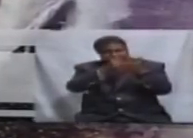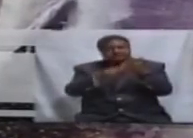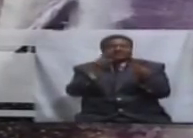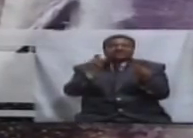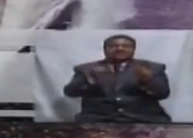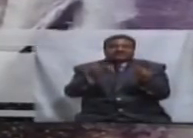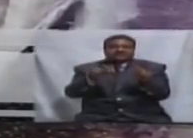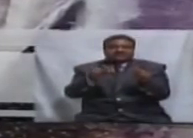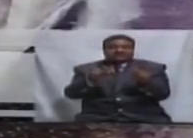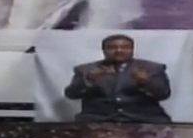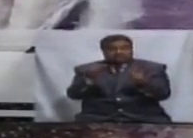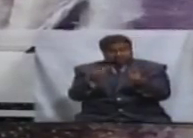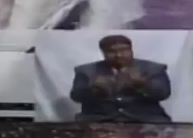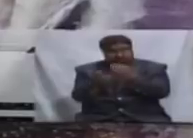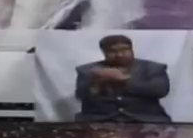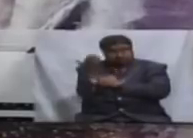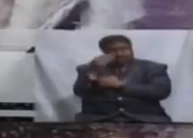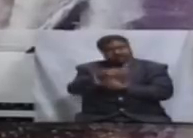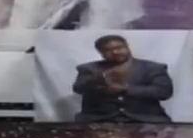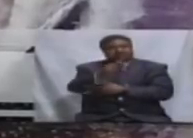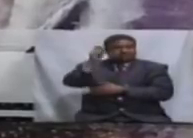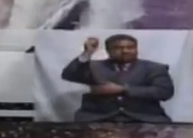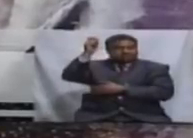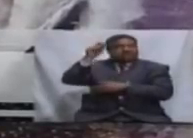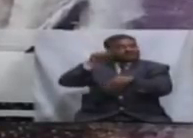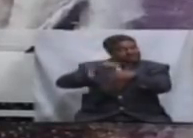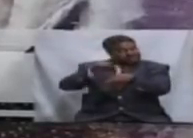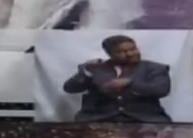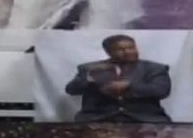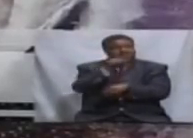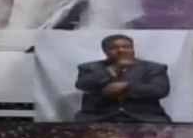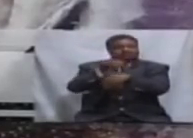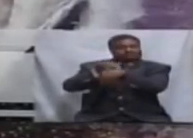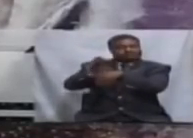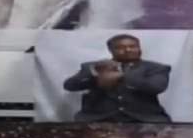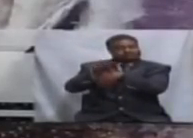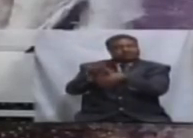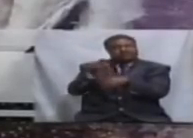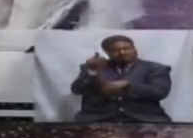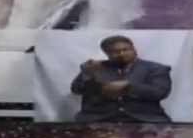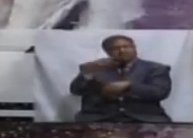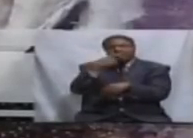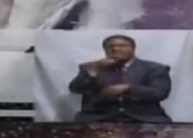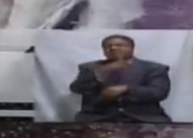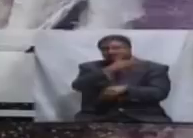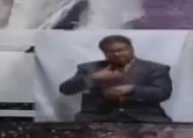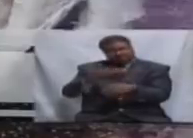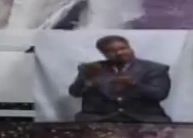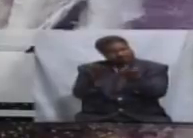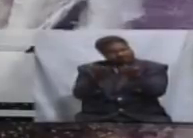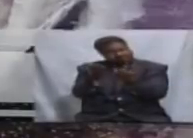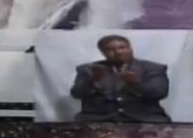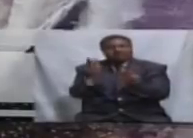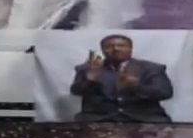swearing-in ceremony at State House this morning, the head of state said the two have huge roles to play in serving the public. He